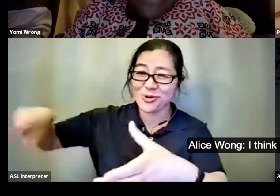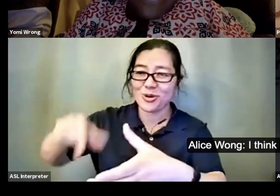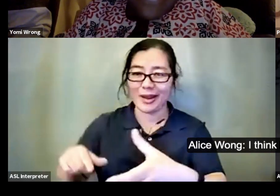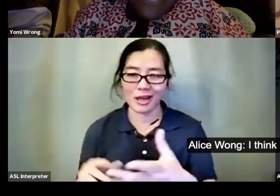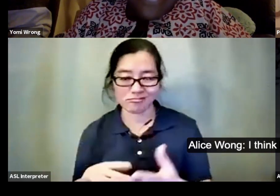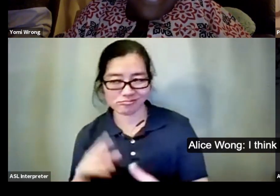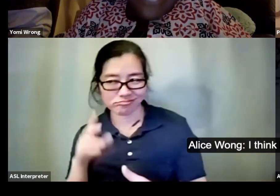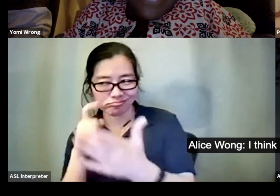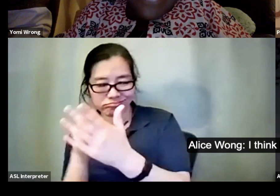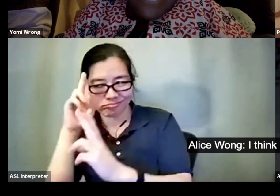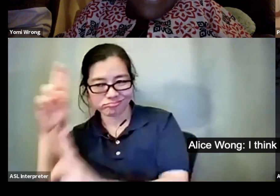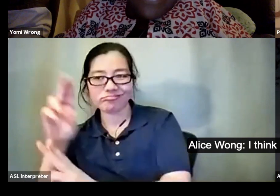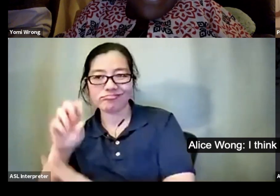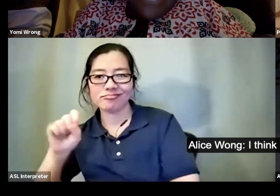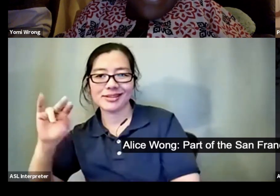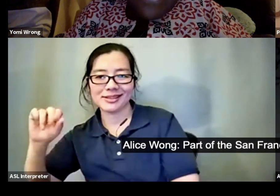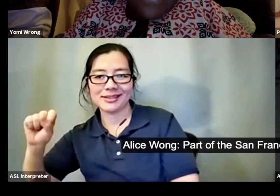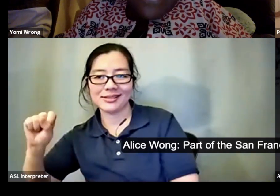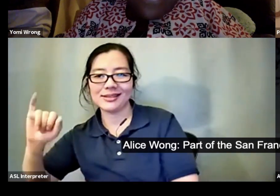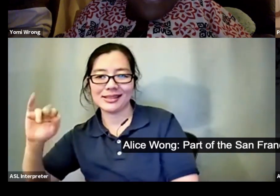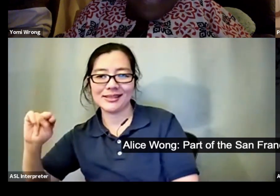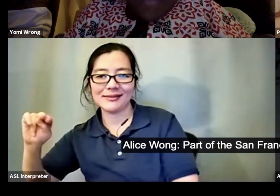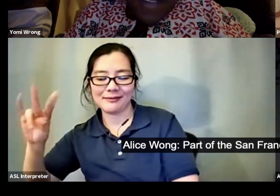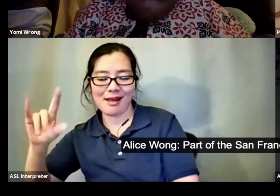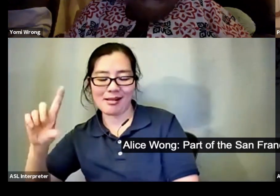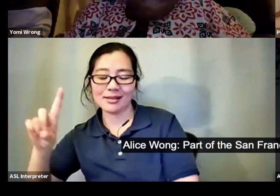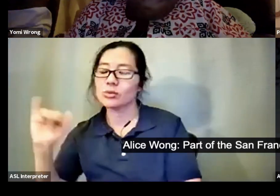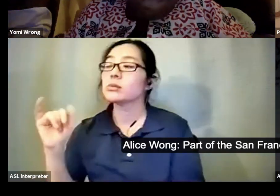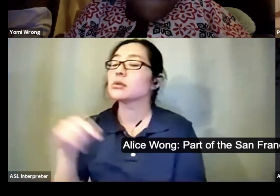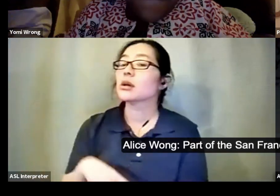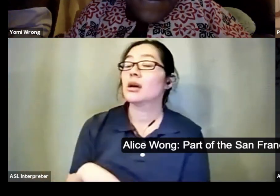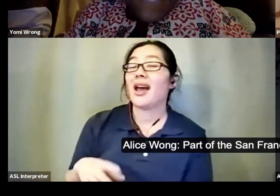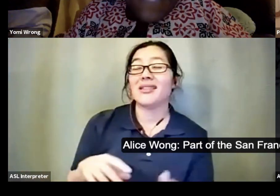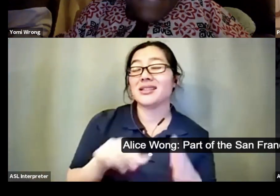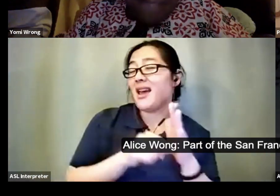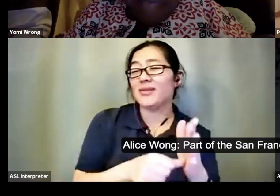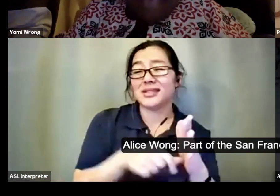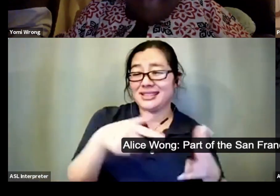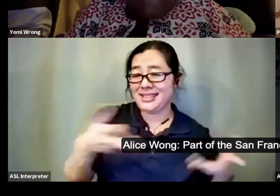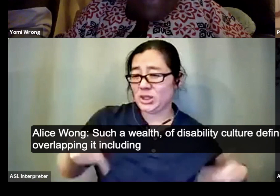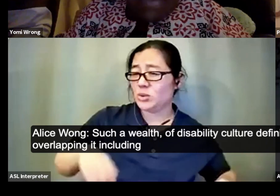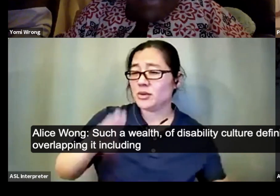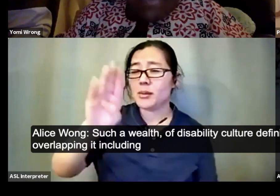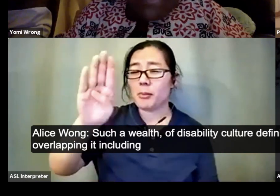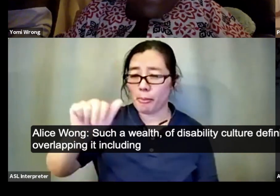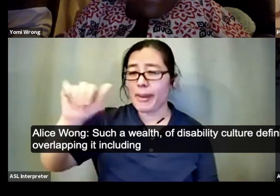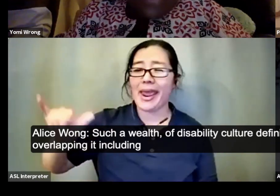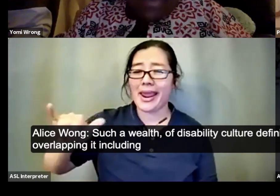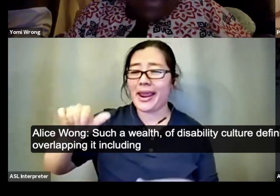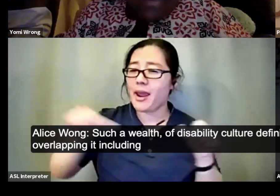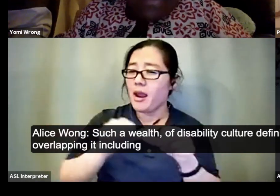I'm so lucky to be part of the San Francisco Bay Area where we have such a